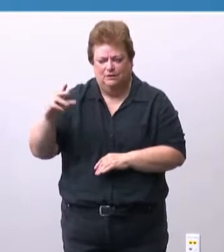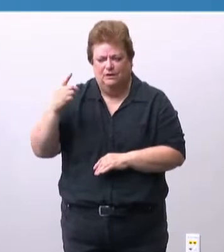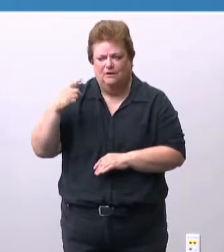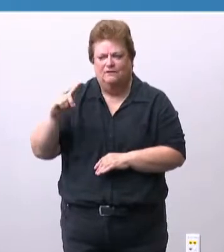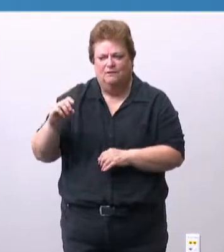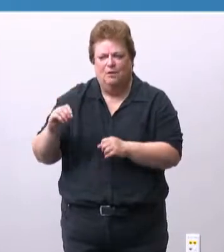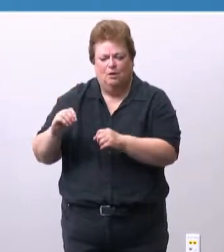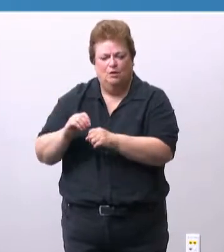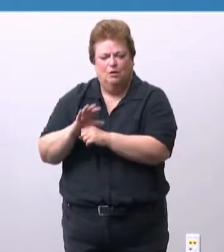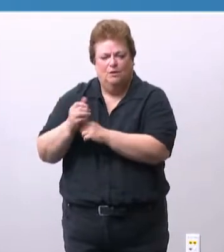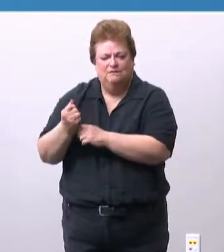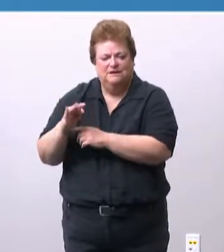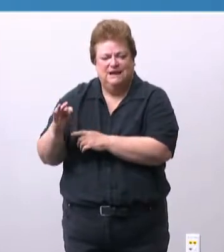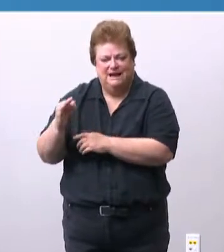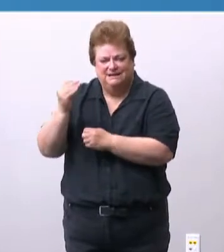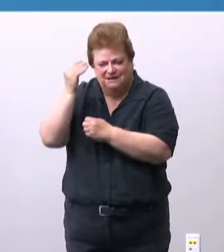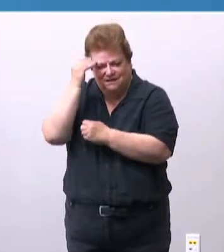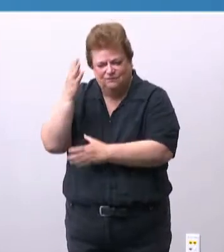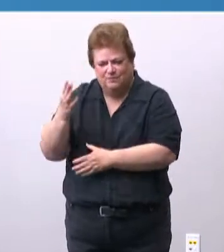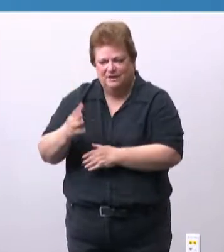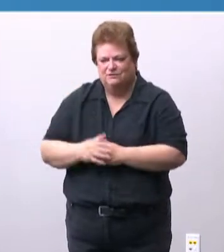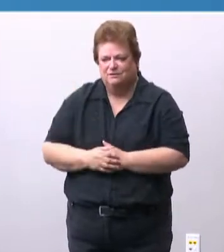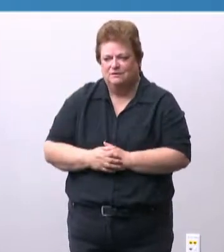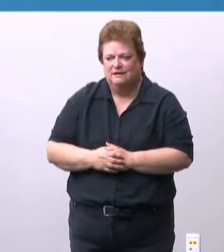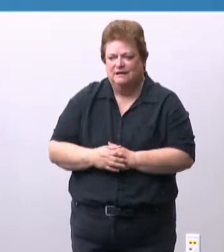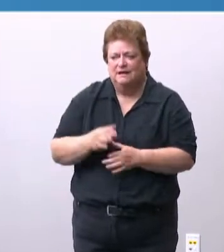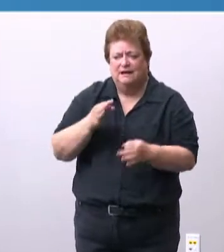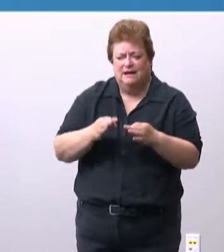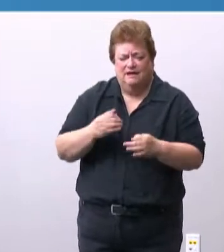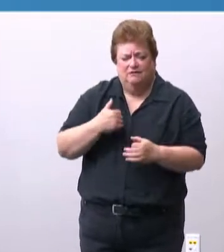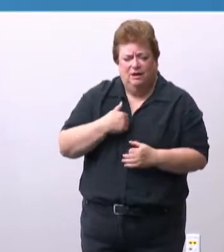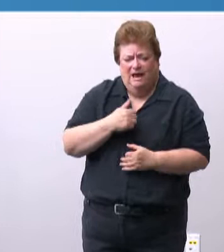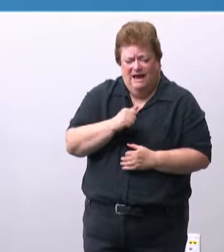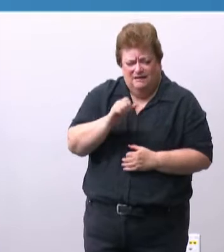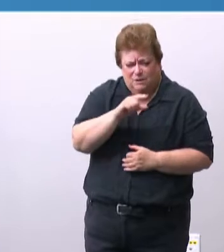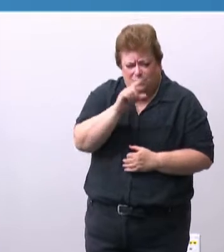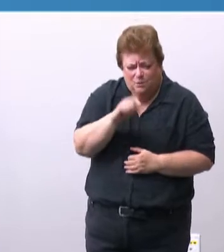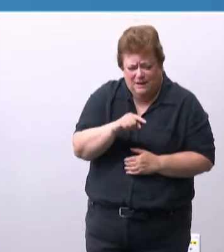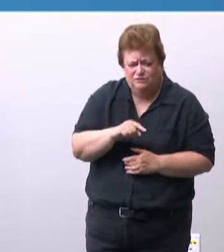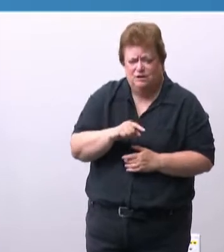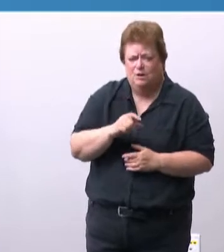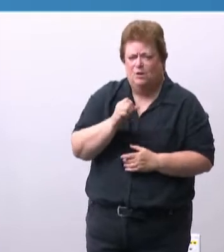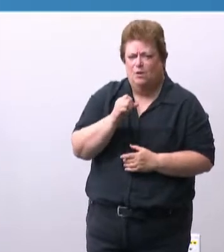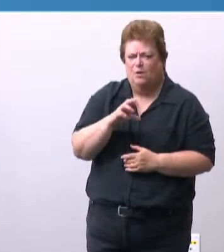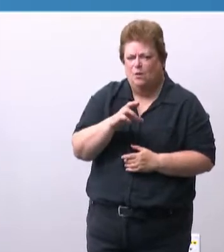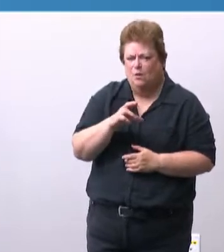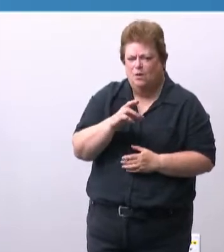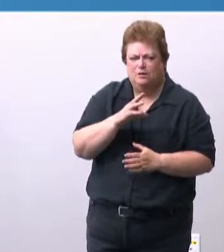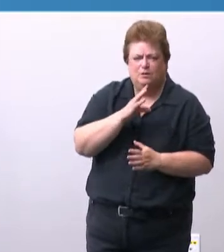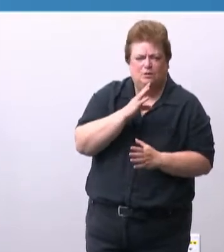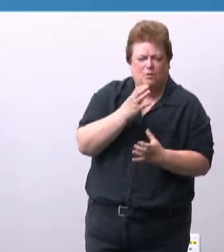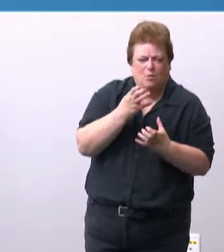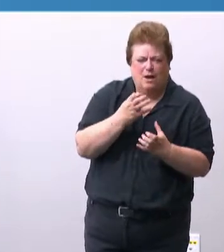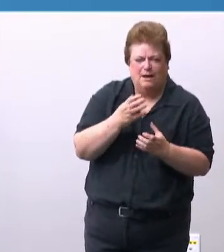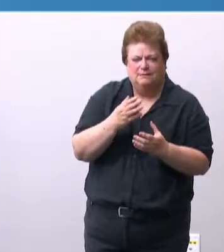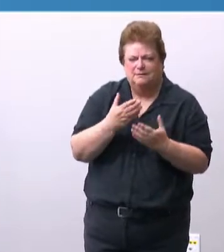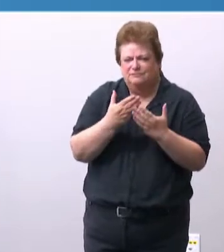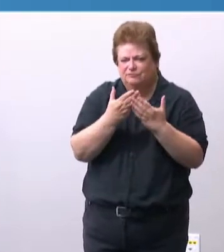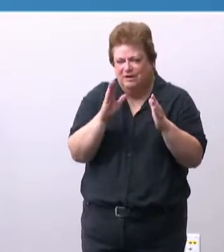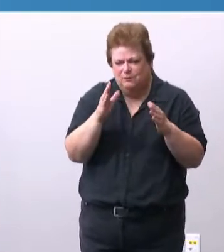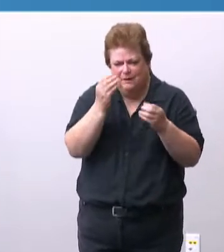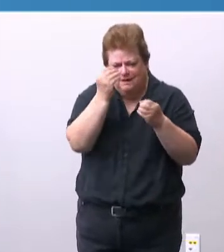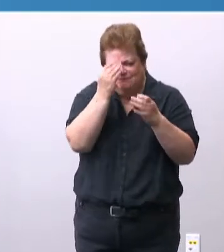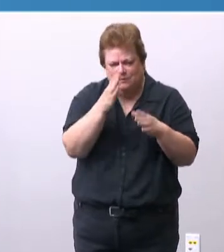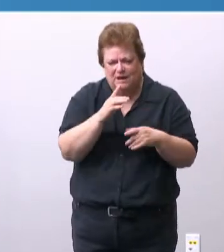COVID-19 information and updates. If you have a COVID-19 question or you're seeking general information